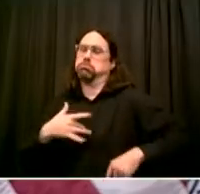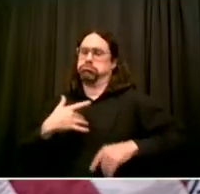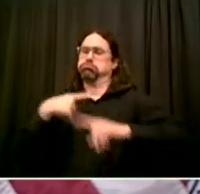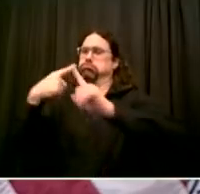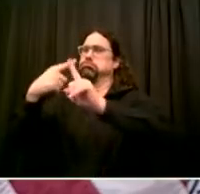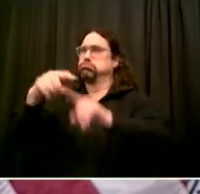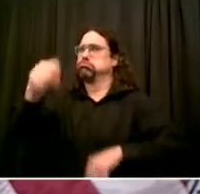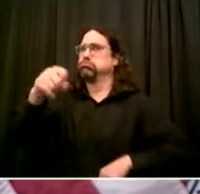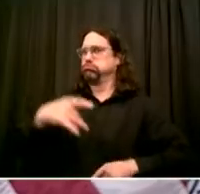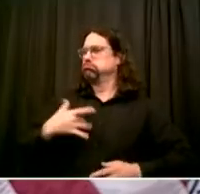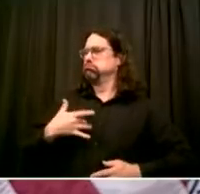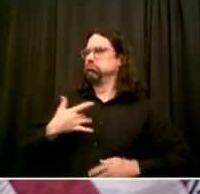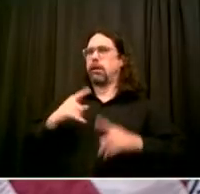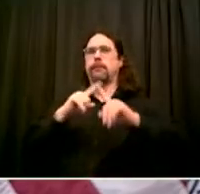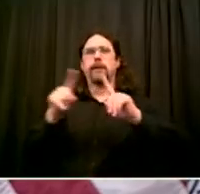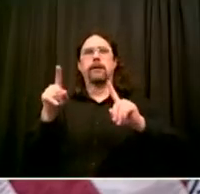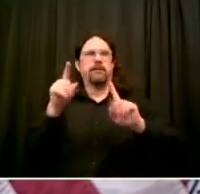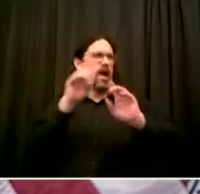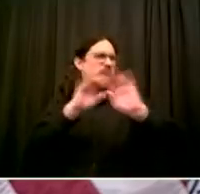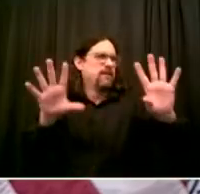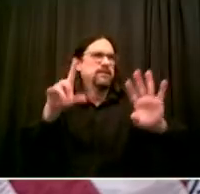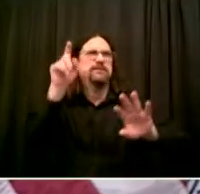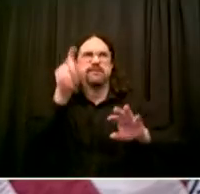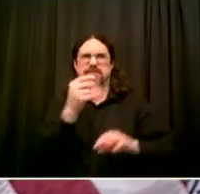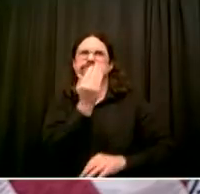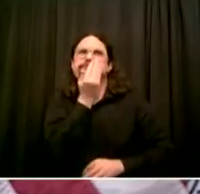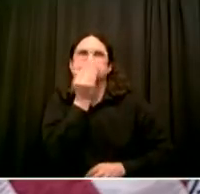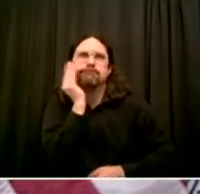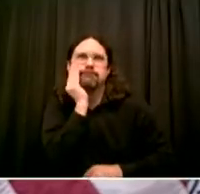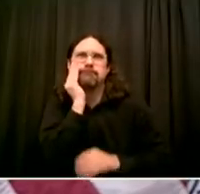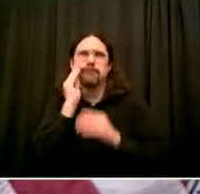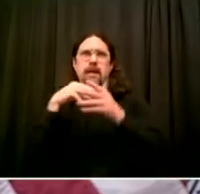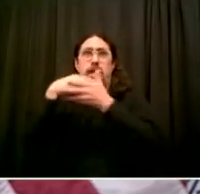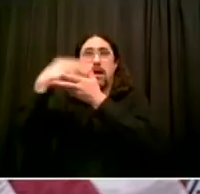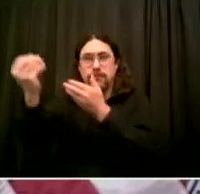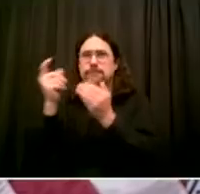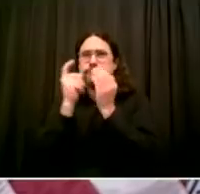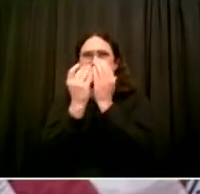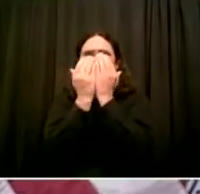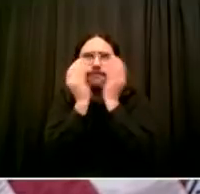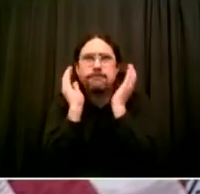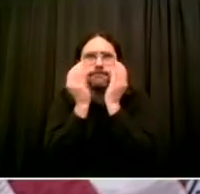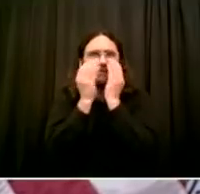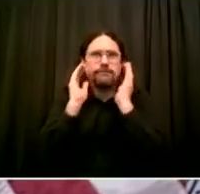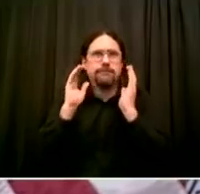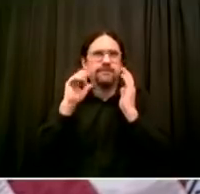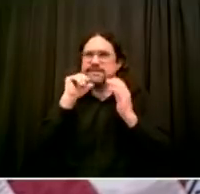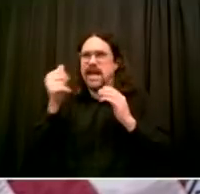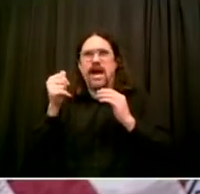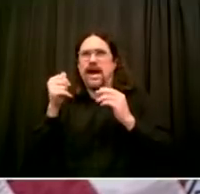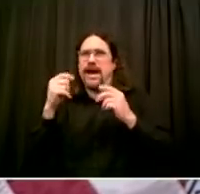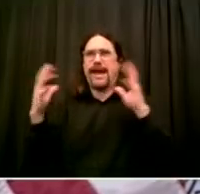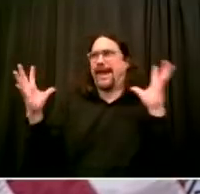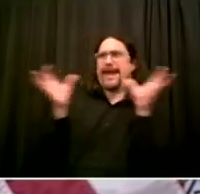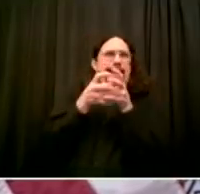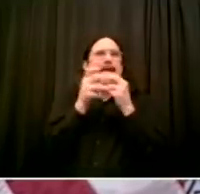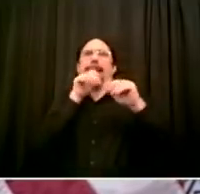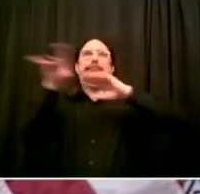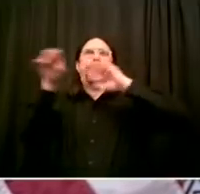capacity for it to be economically viable. So we are working on that. It is not part of phase 1, but it is something we'll have more to say on